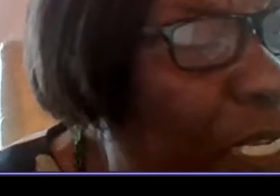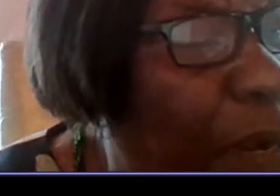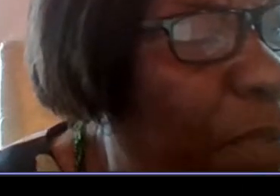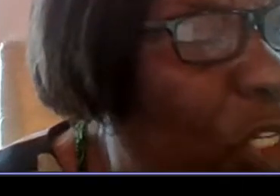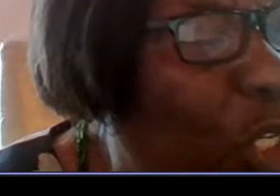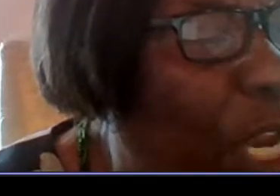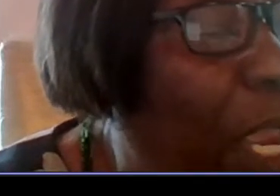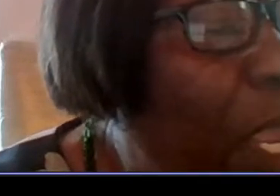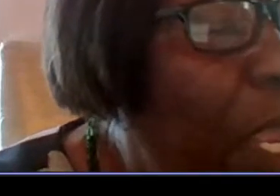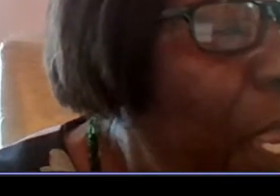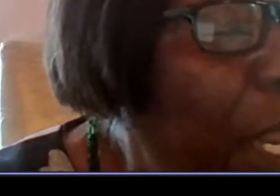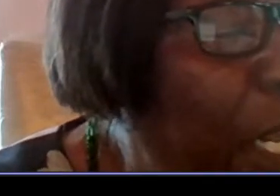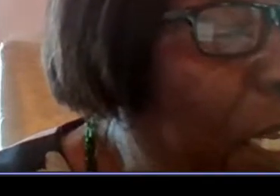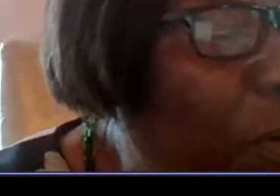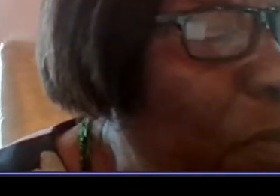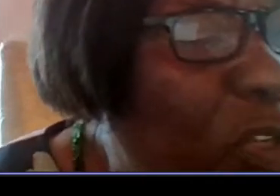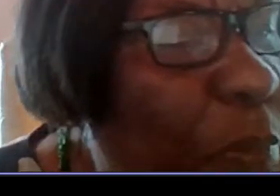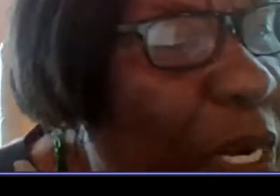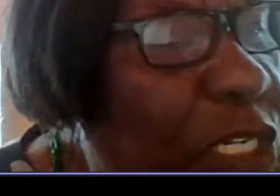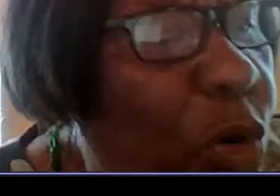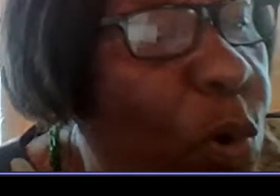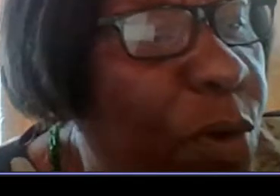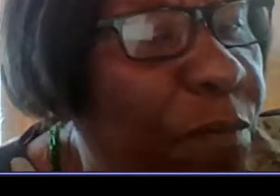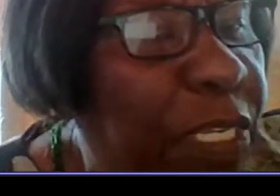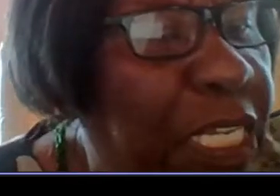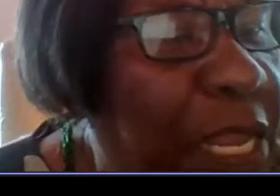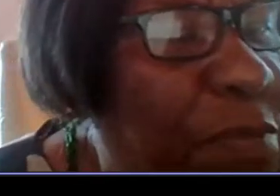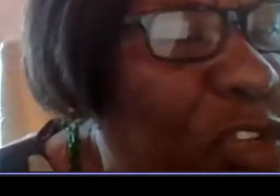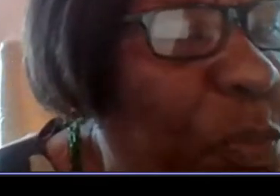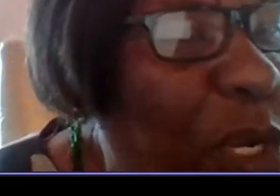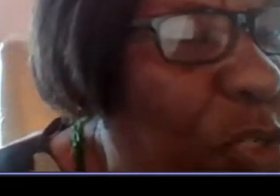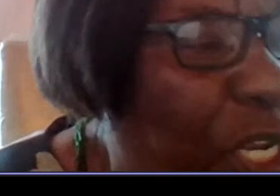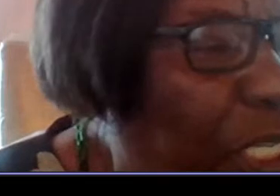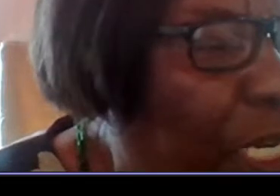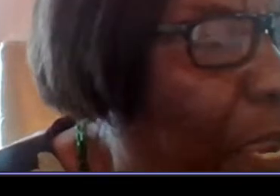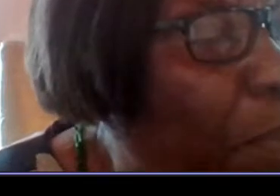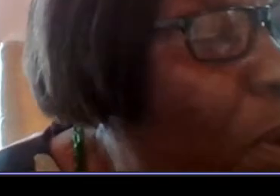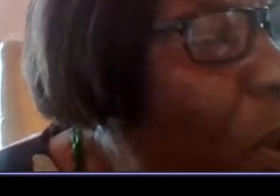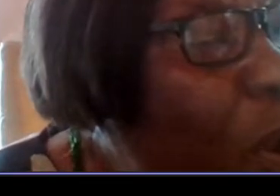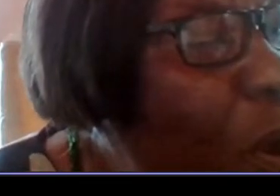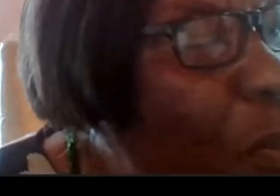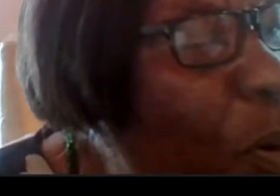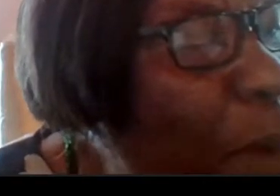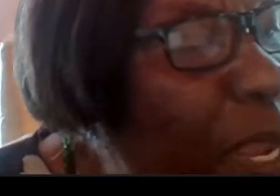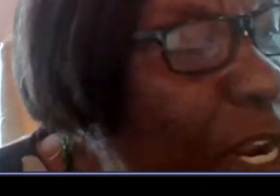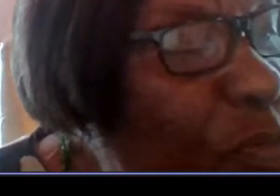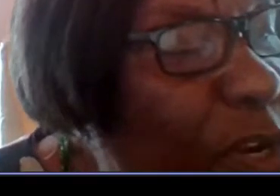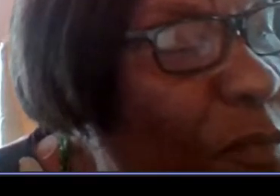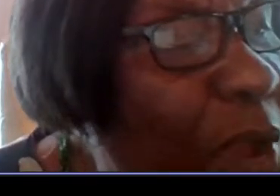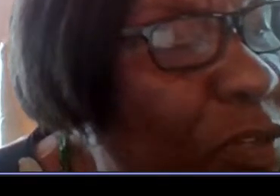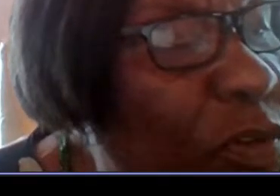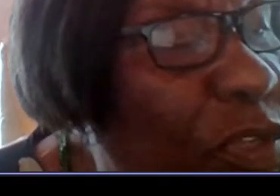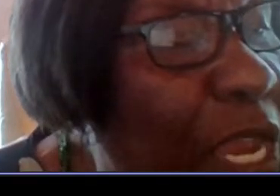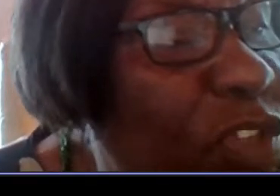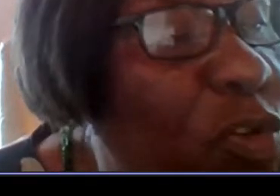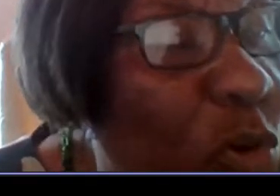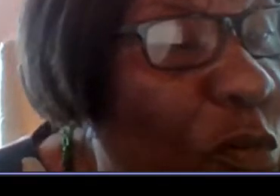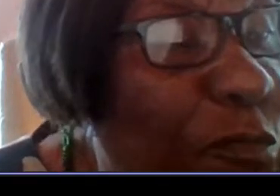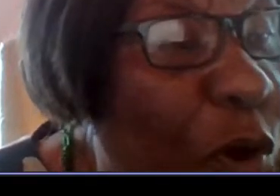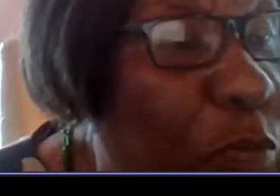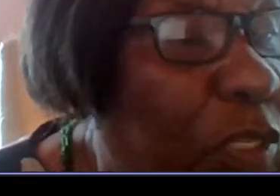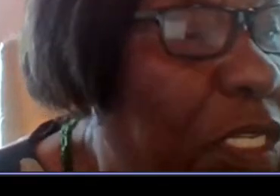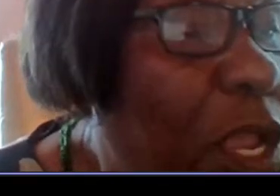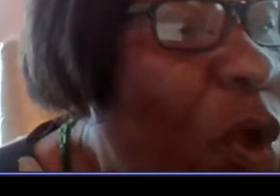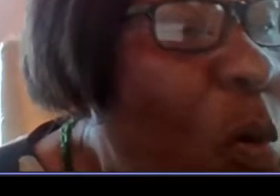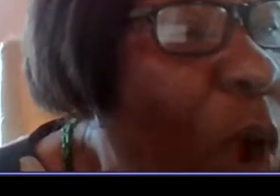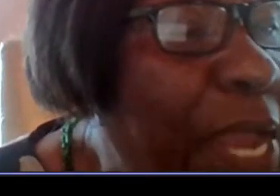communicated to the human settlement chair in a Tegwin municipality when we visited the Ispingo transit camp. Poor management of houses comes in